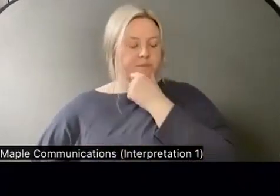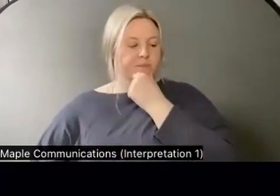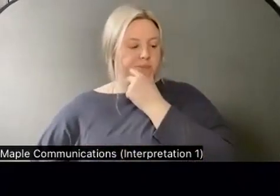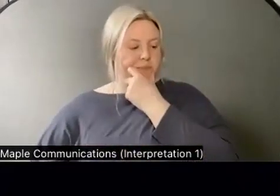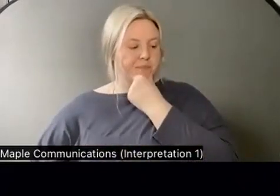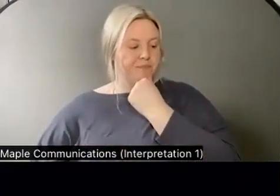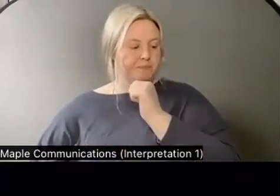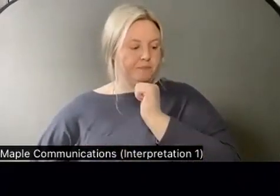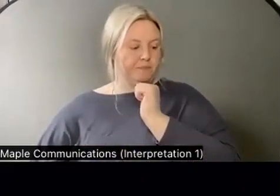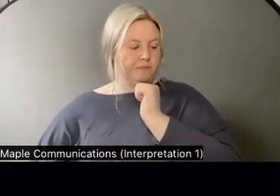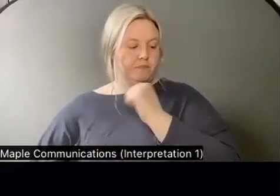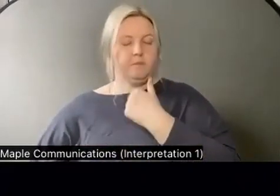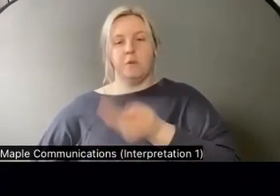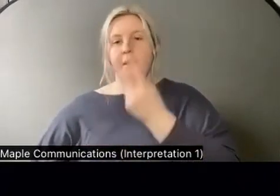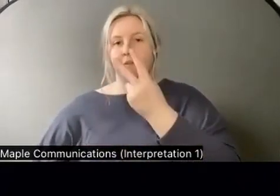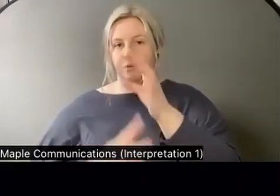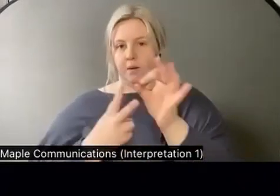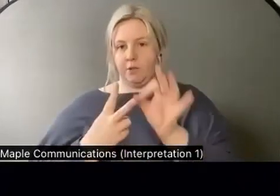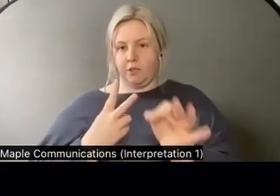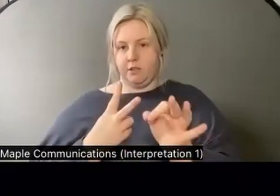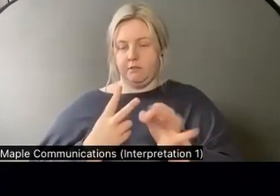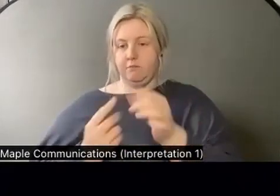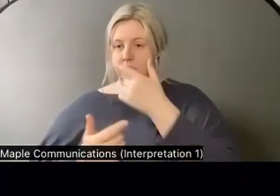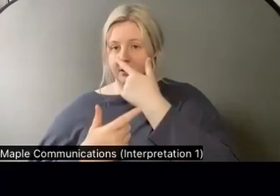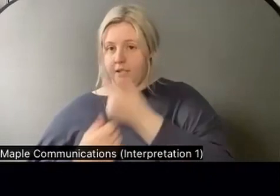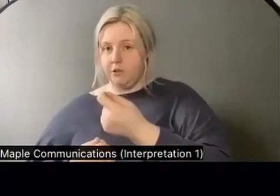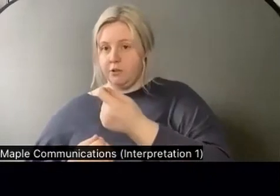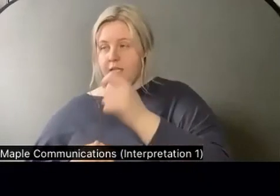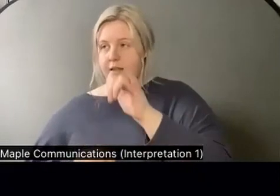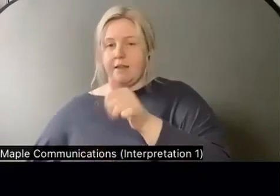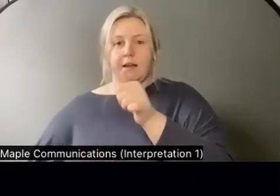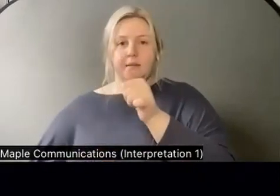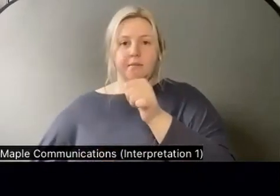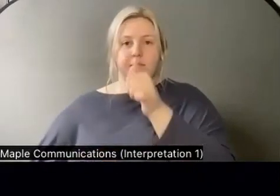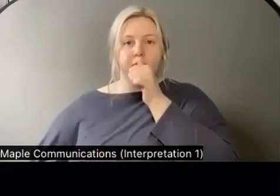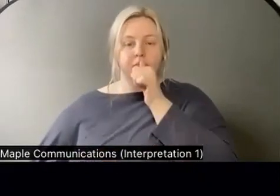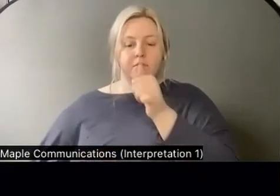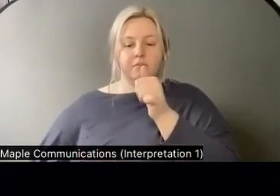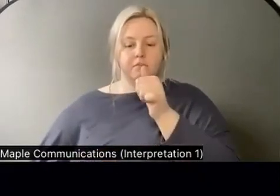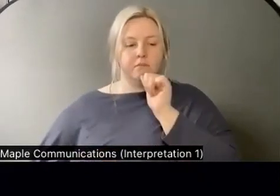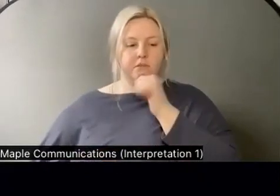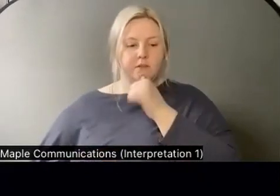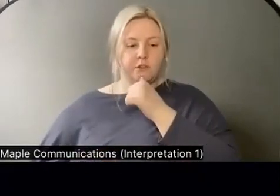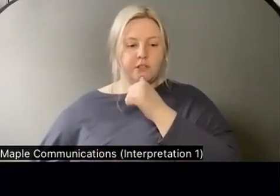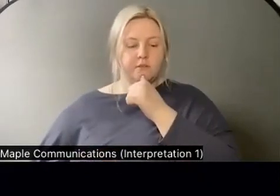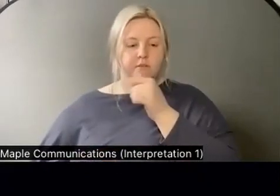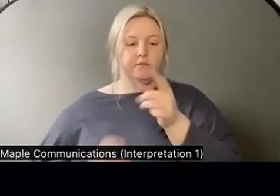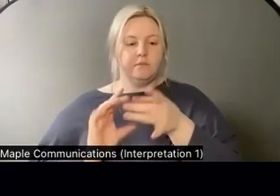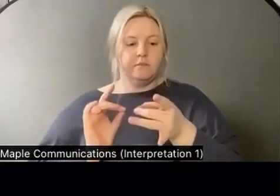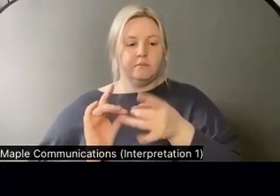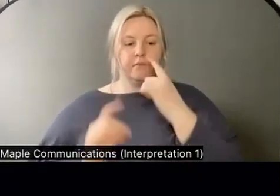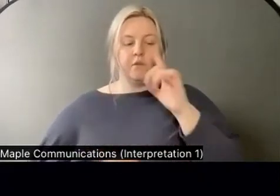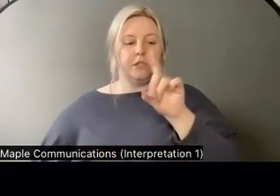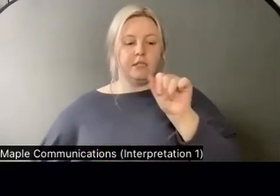us like sort of two options. Like it's really interesting for me that the privatization of suffering has often said to disabled